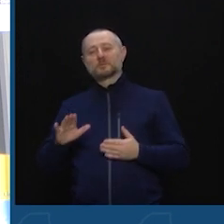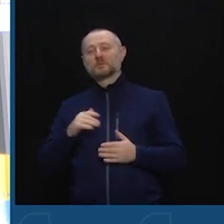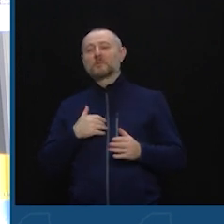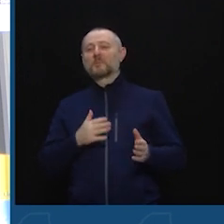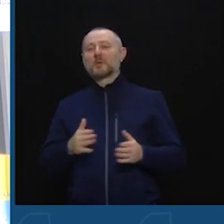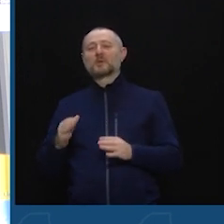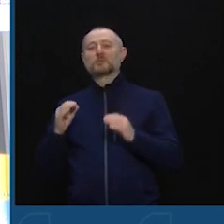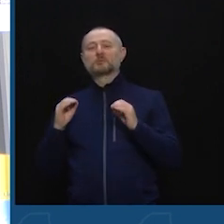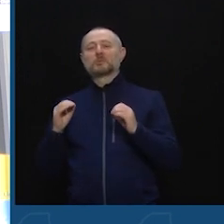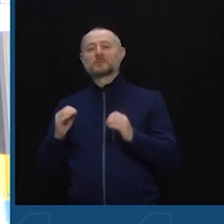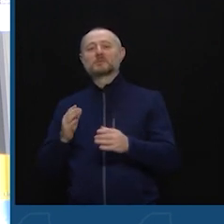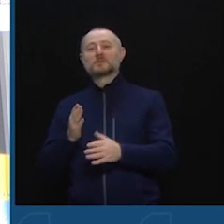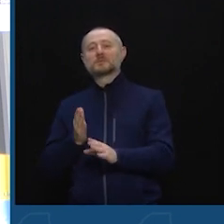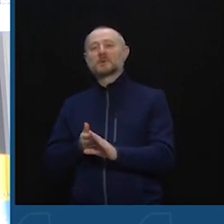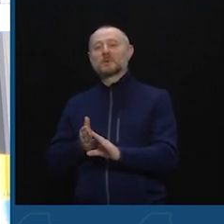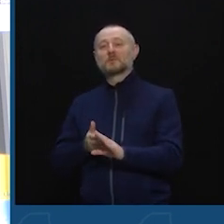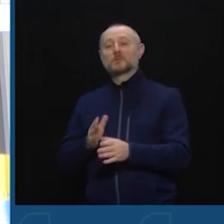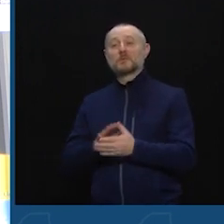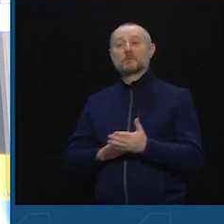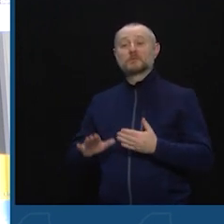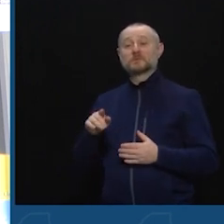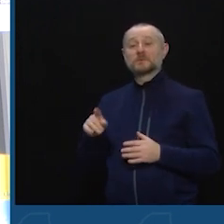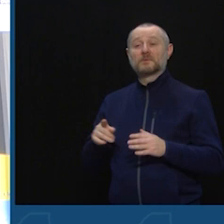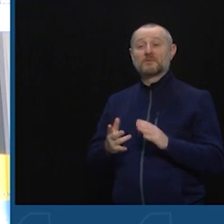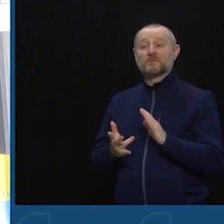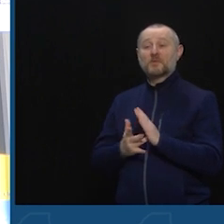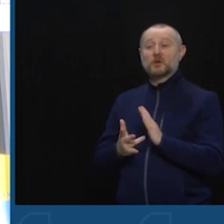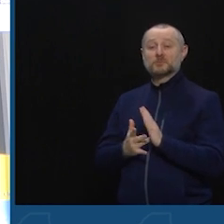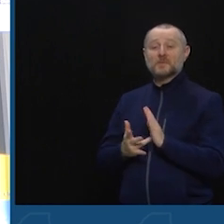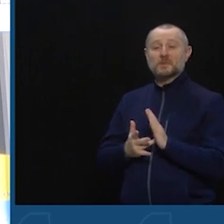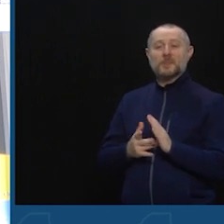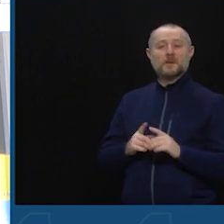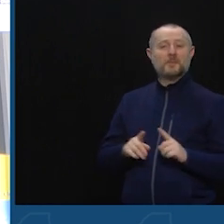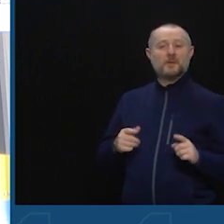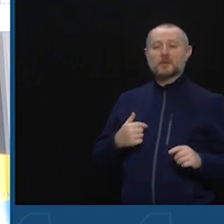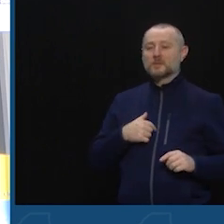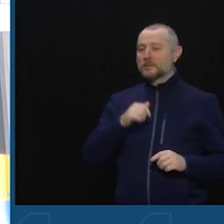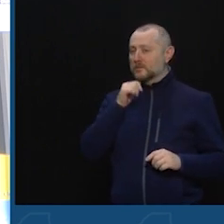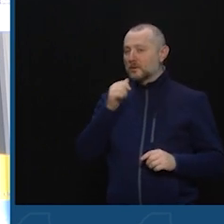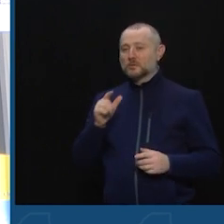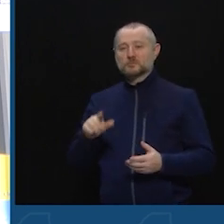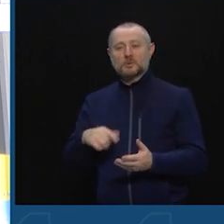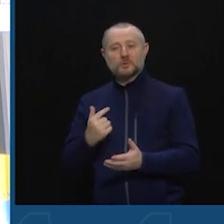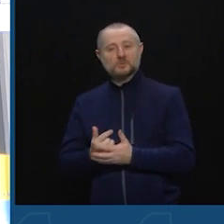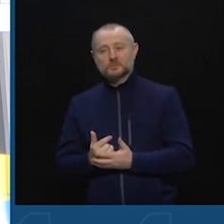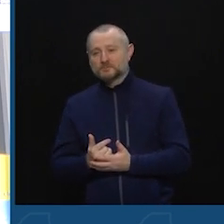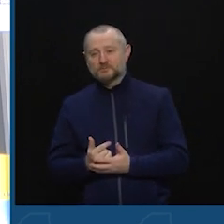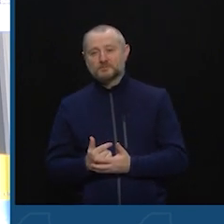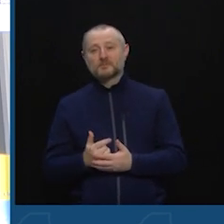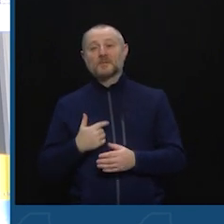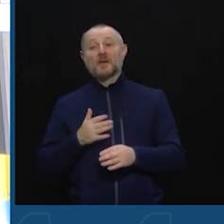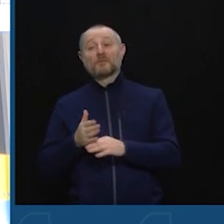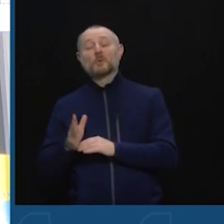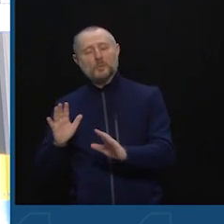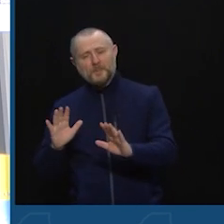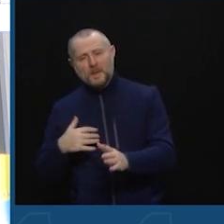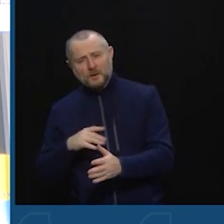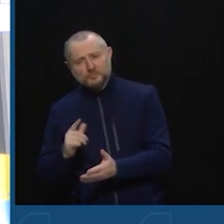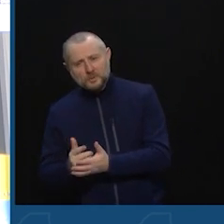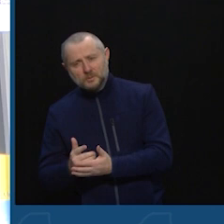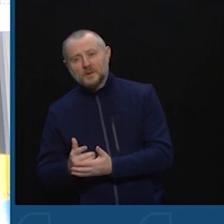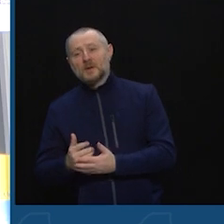level to freshmen. But what I didn't do when I graduated from Spelman College was teach psychology to college